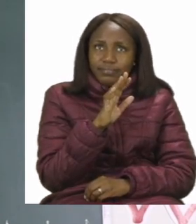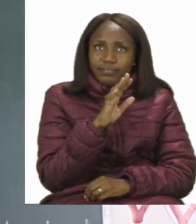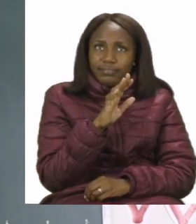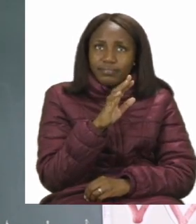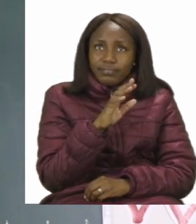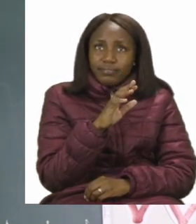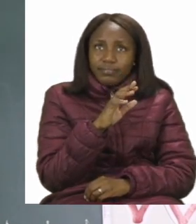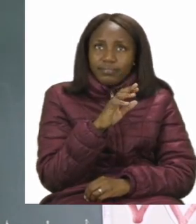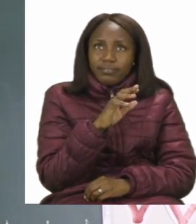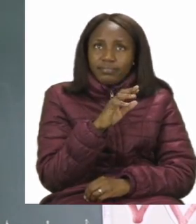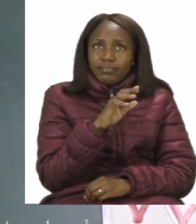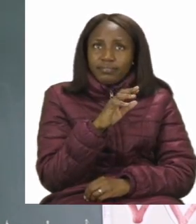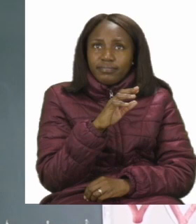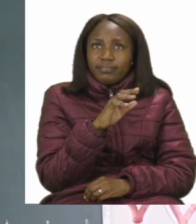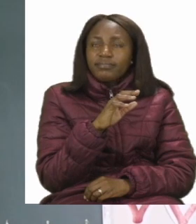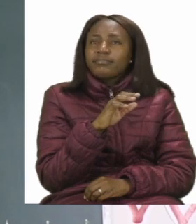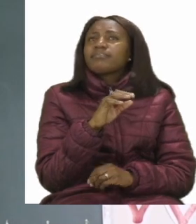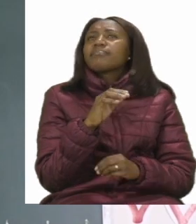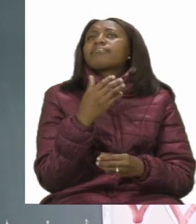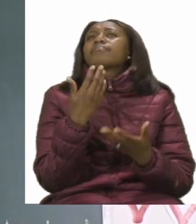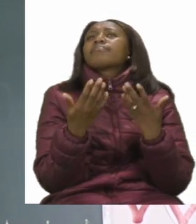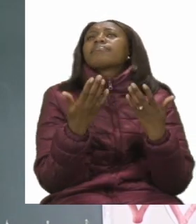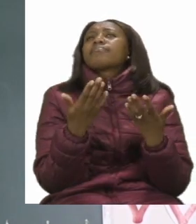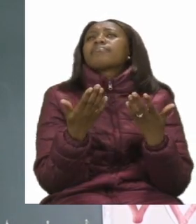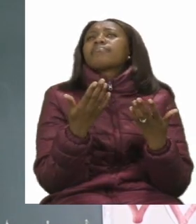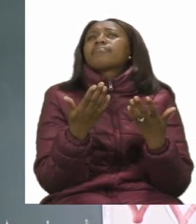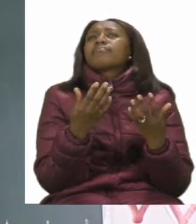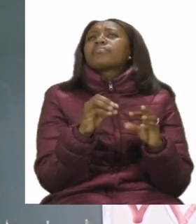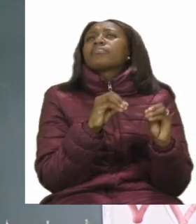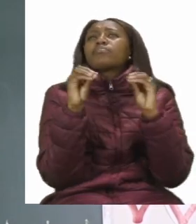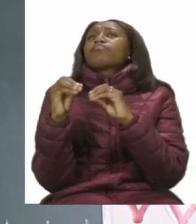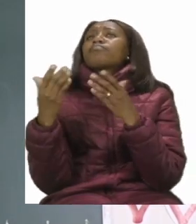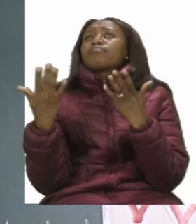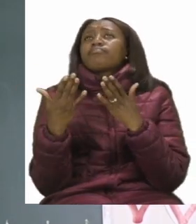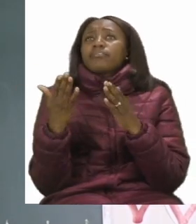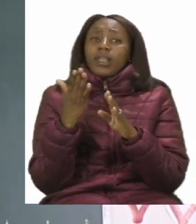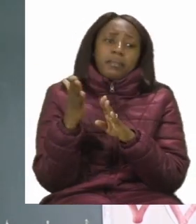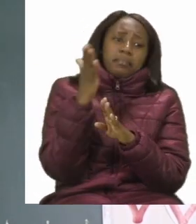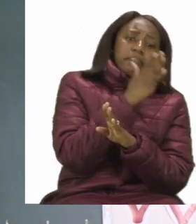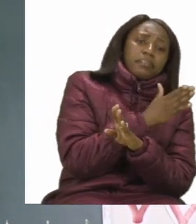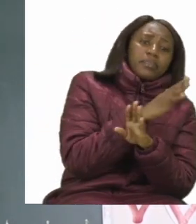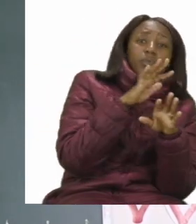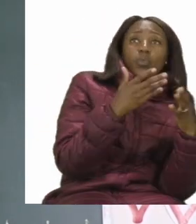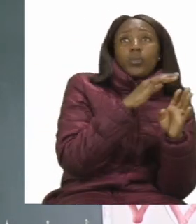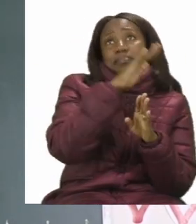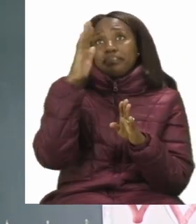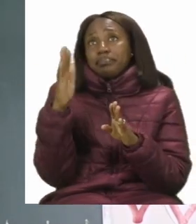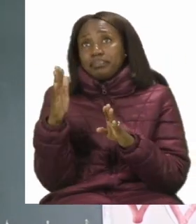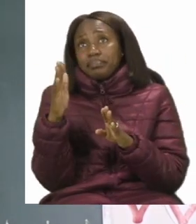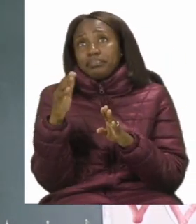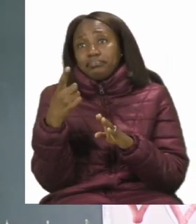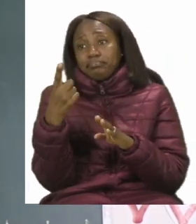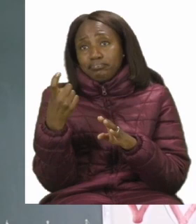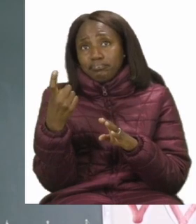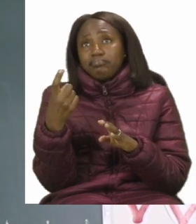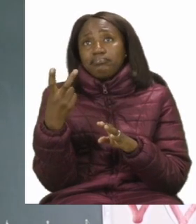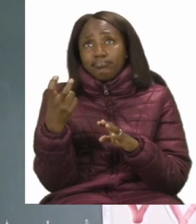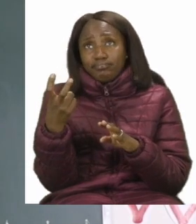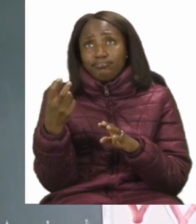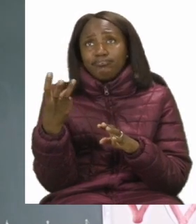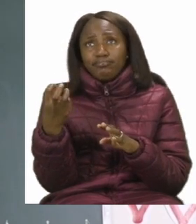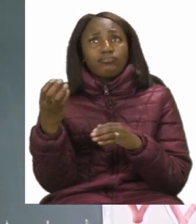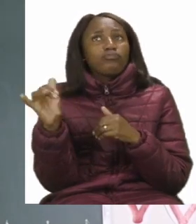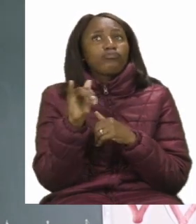tell me, do we round 35 to the previous 10 or do we round